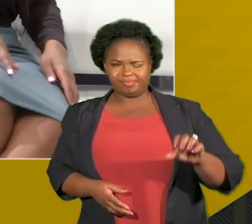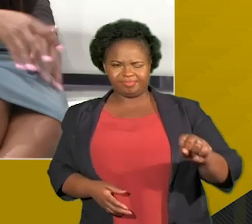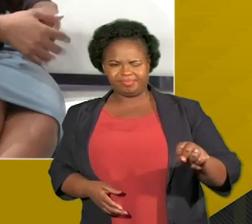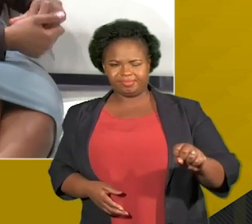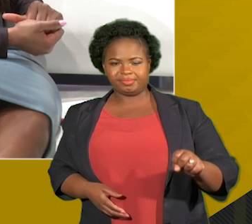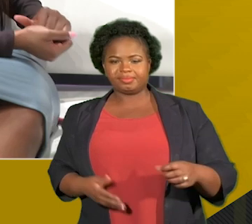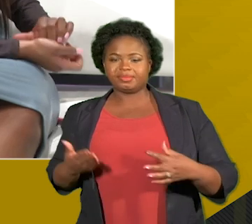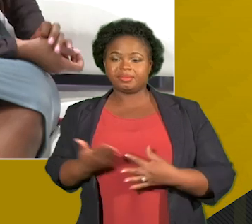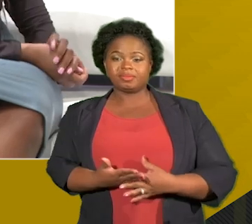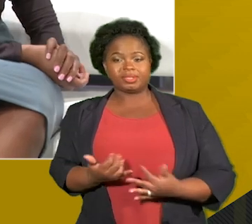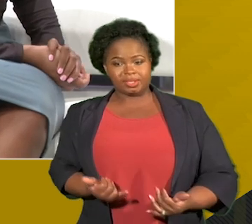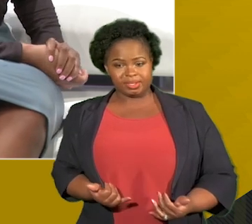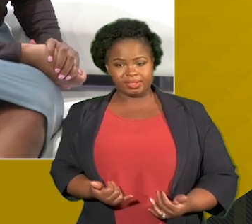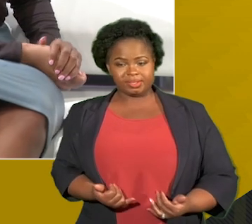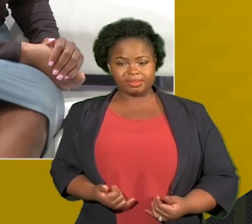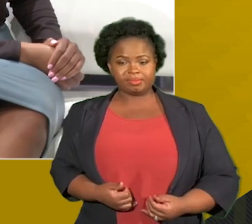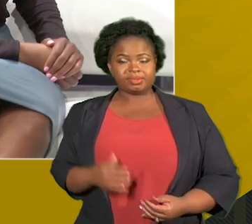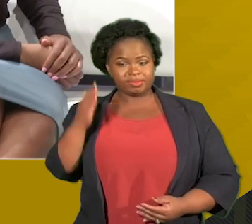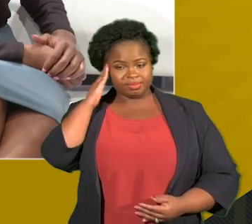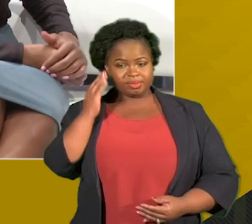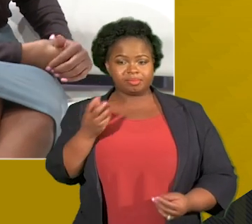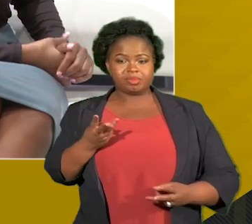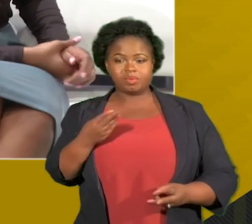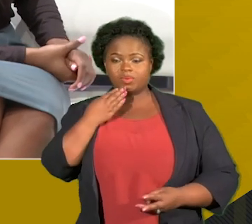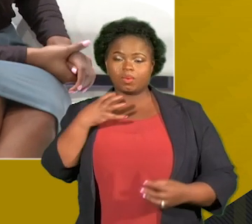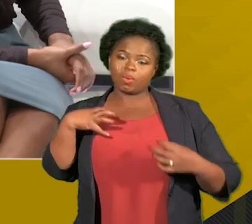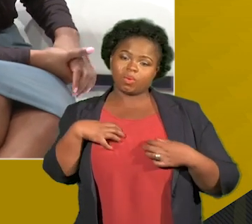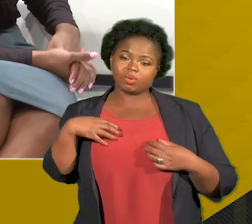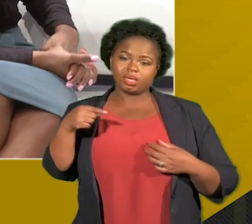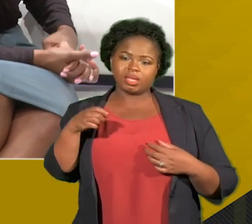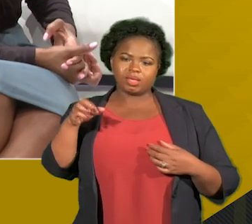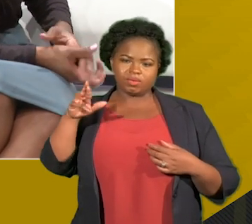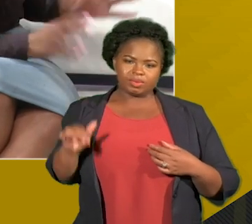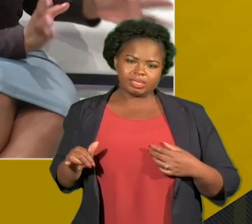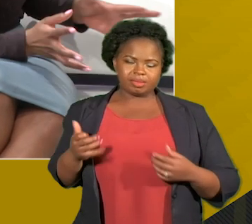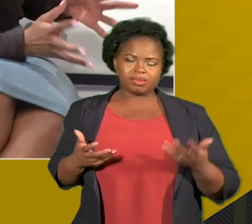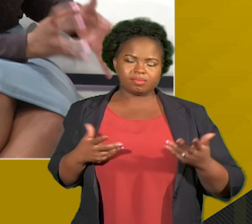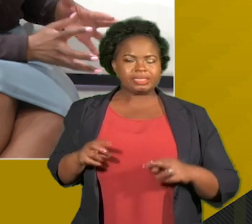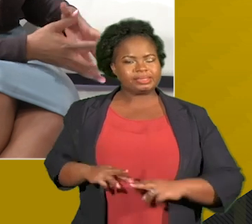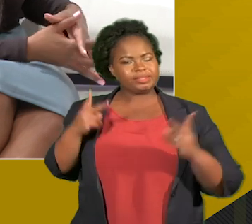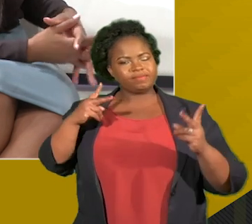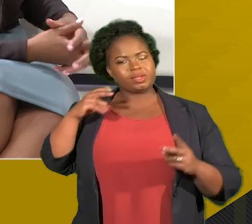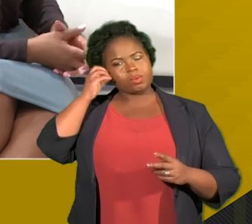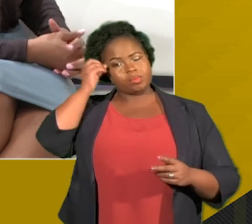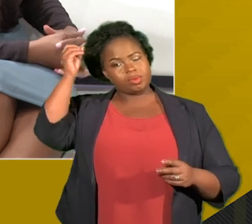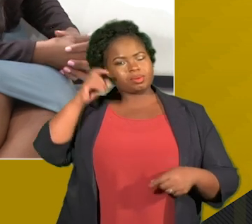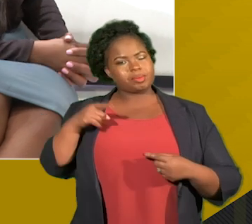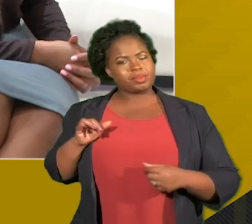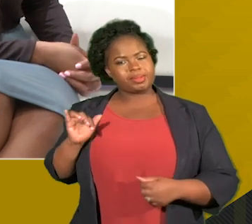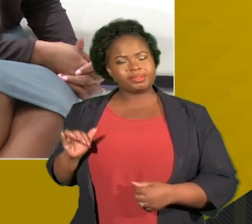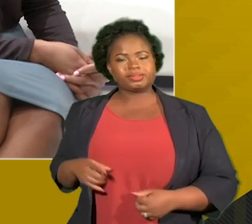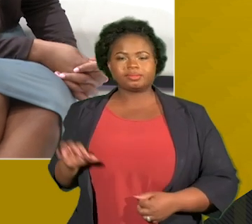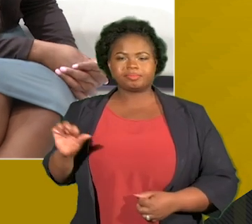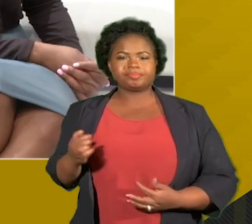go for a great air break. I know that the guys who own the galleries perhaps might have a different or differing opinion on this, but we're gonna hear from